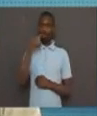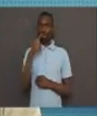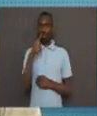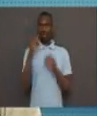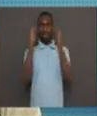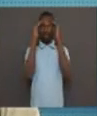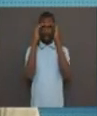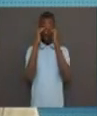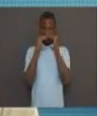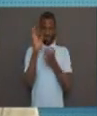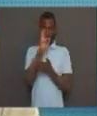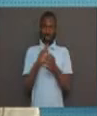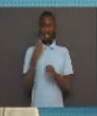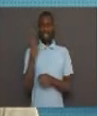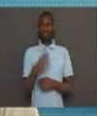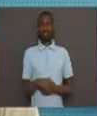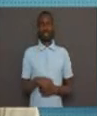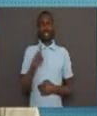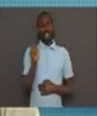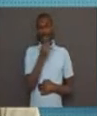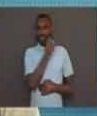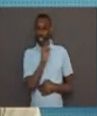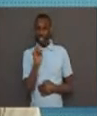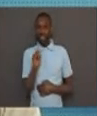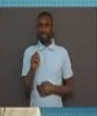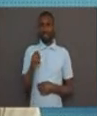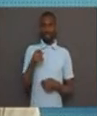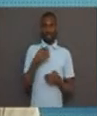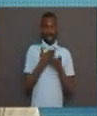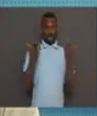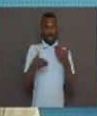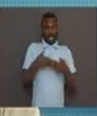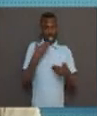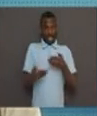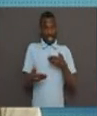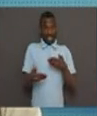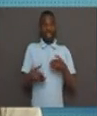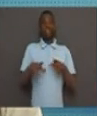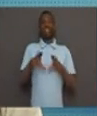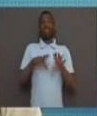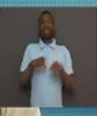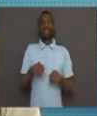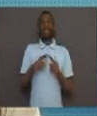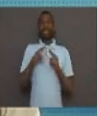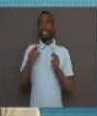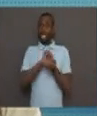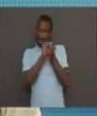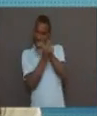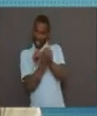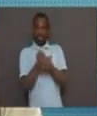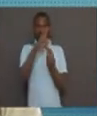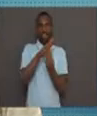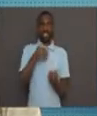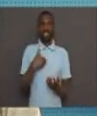squared. However, to make things simpler, there is a conversion factor that